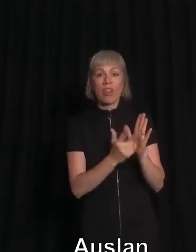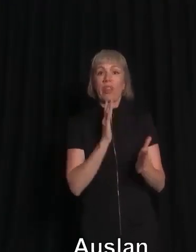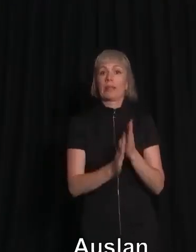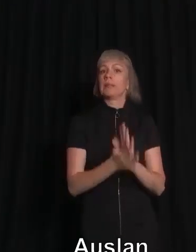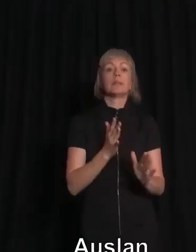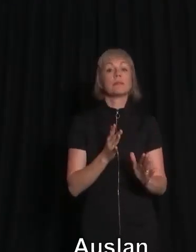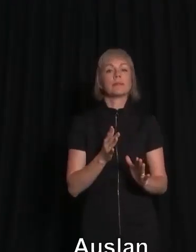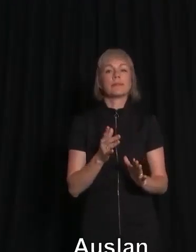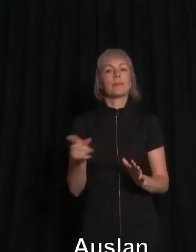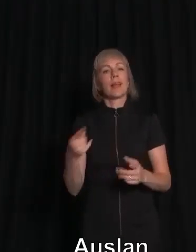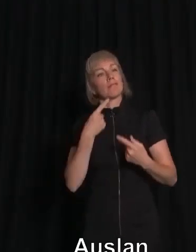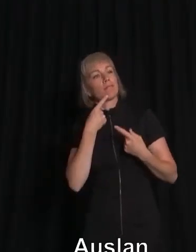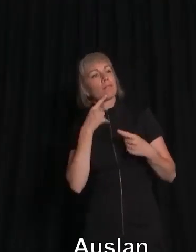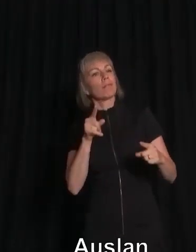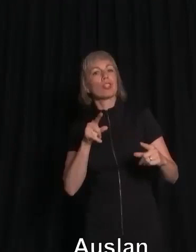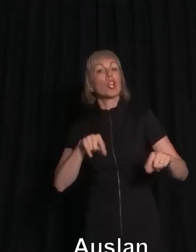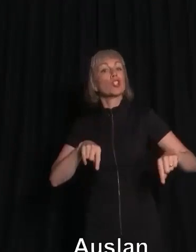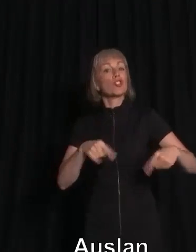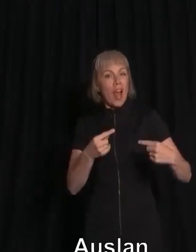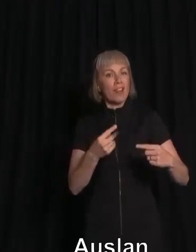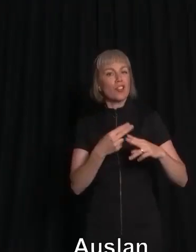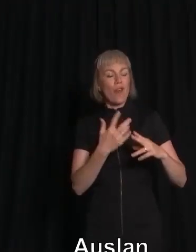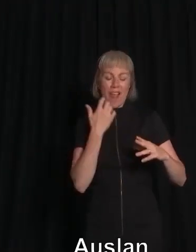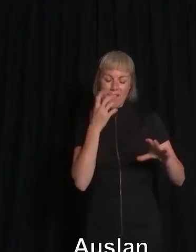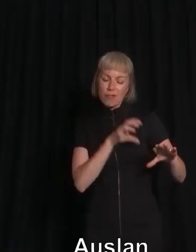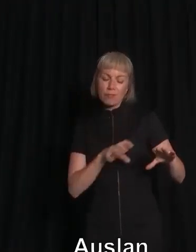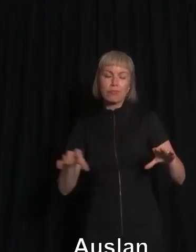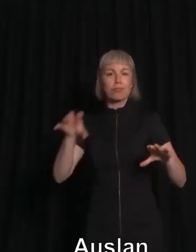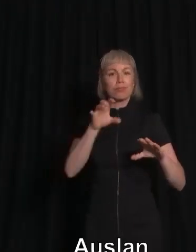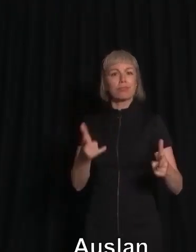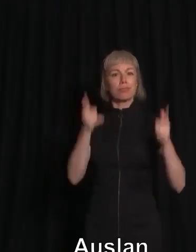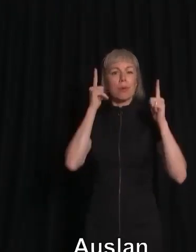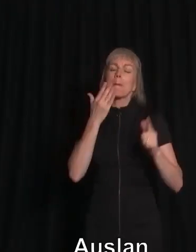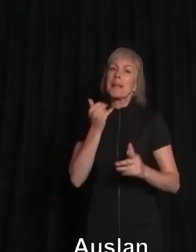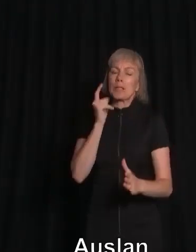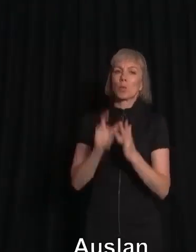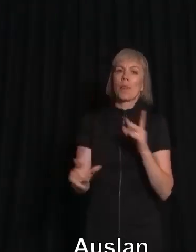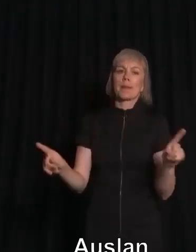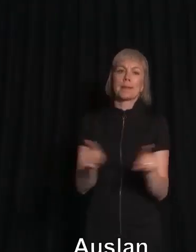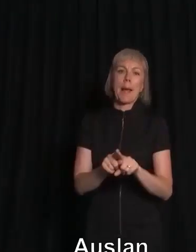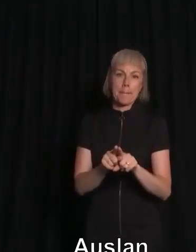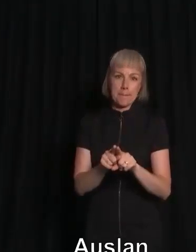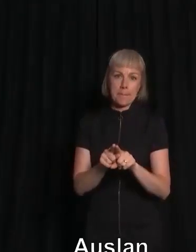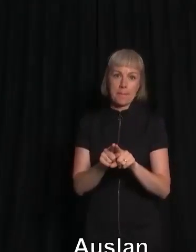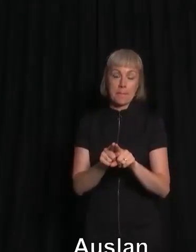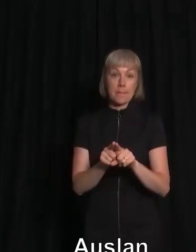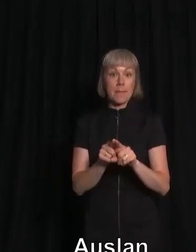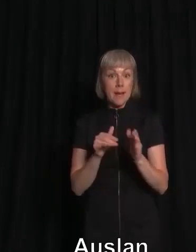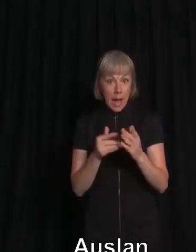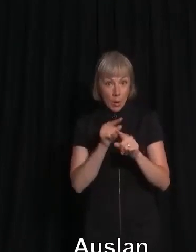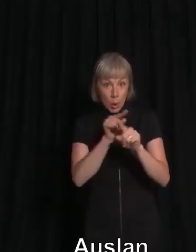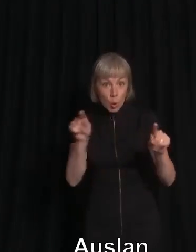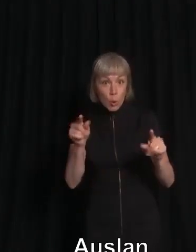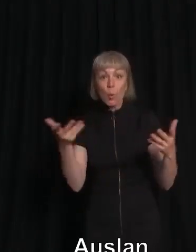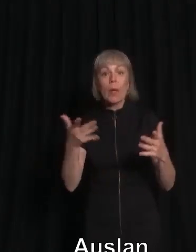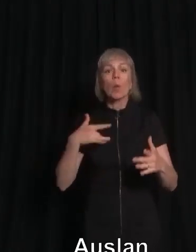issued a challenge to every other jurisdiction in Australia to do the same. And I want you to go back to wherever